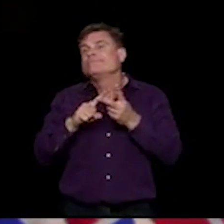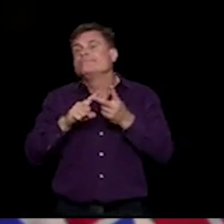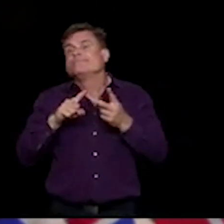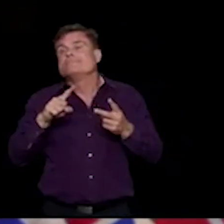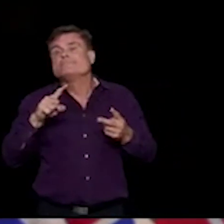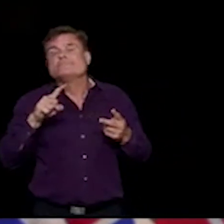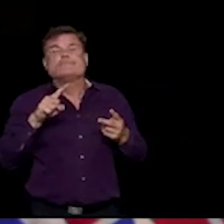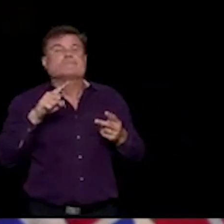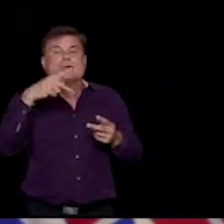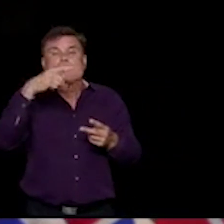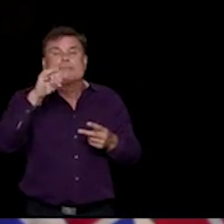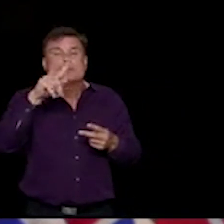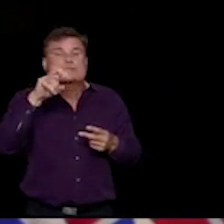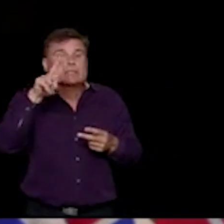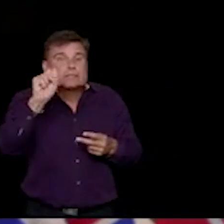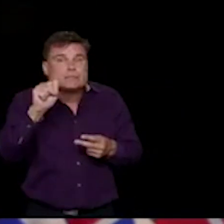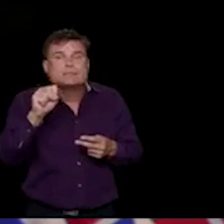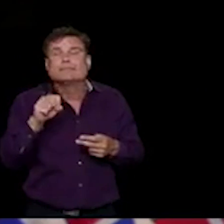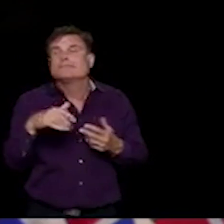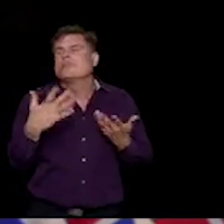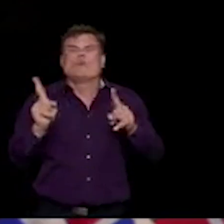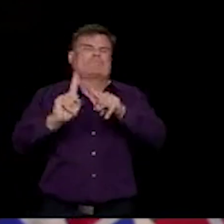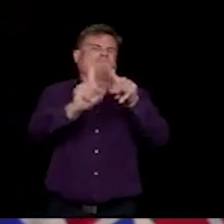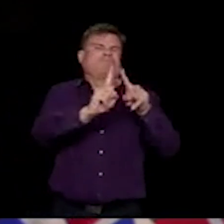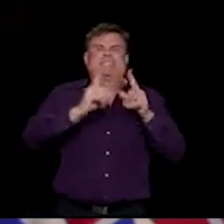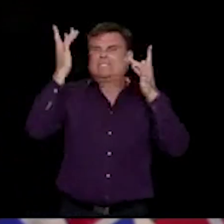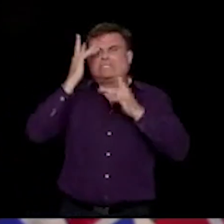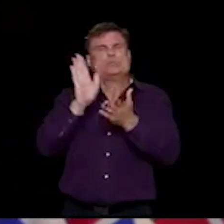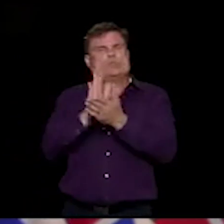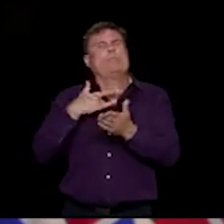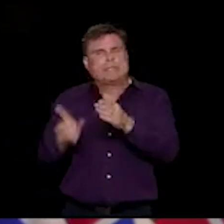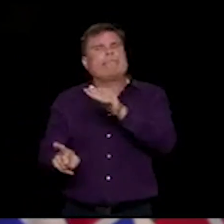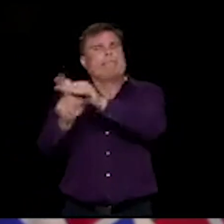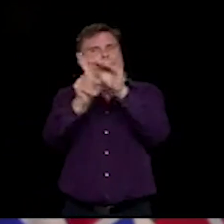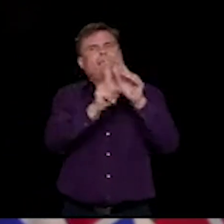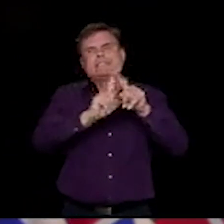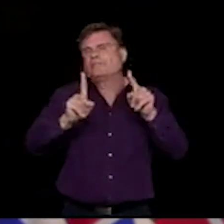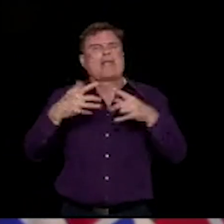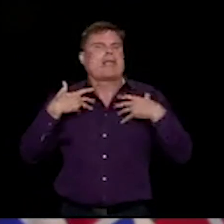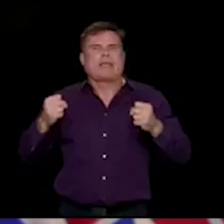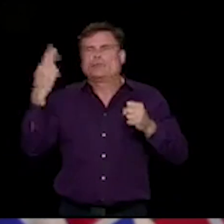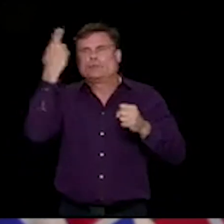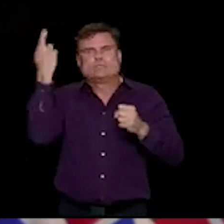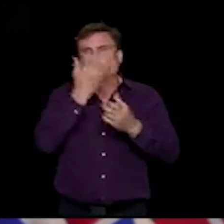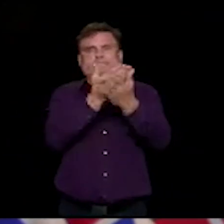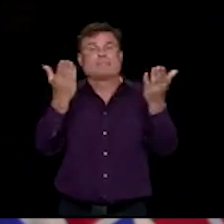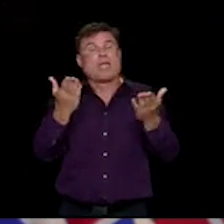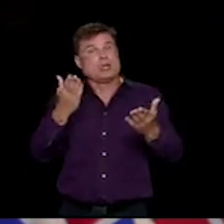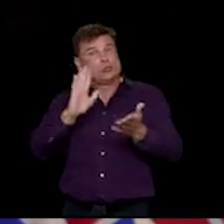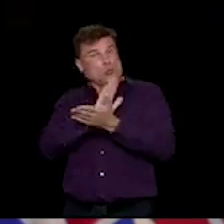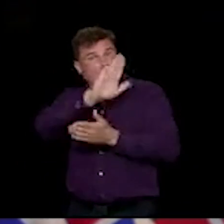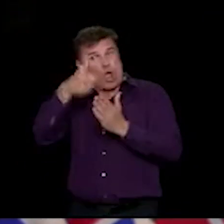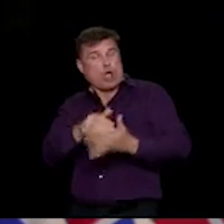had immunocompromised teachers, we've had immunocompromised children that we've accommodated in our school system. And we will be